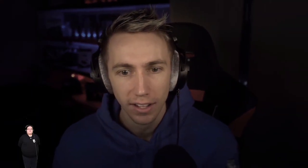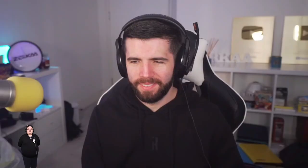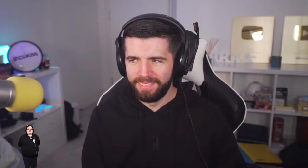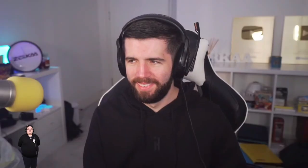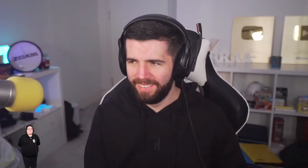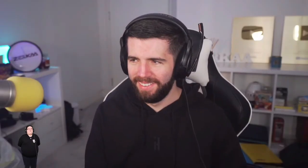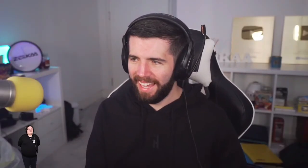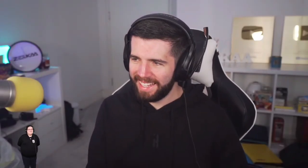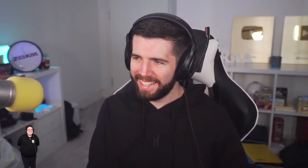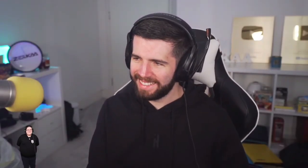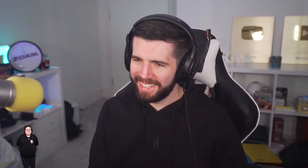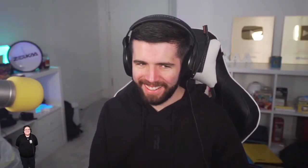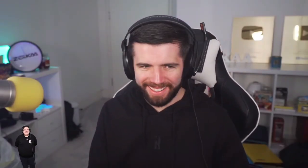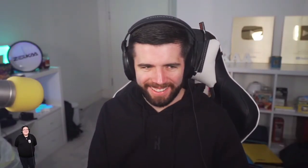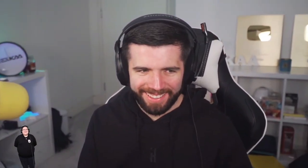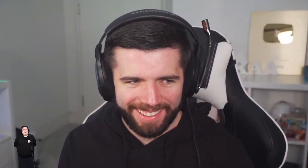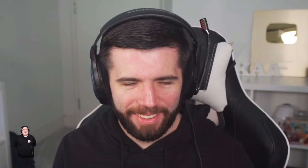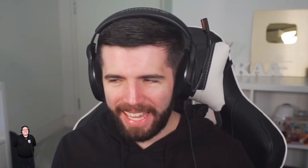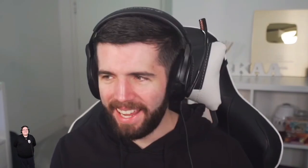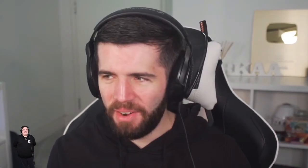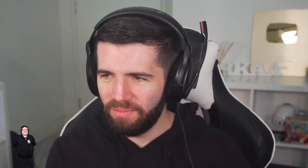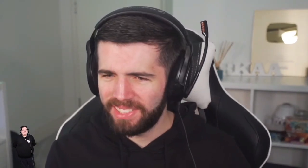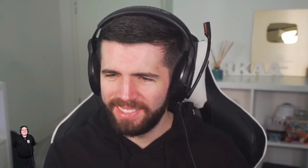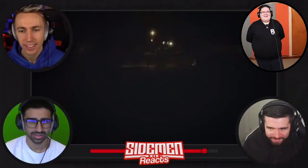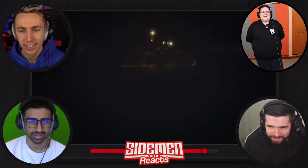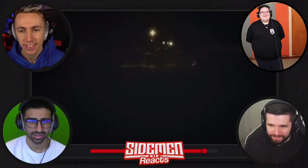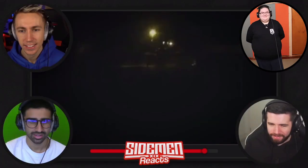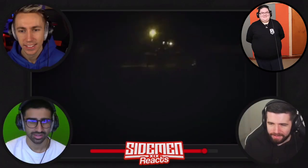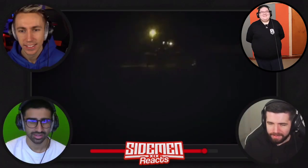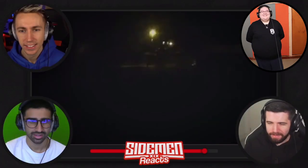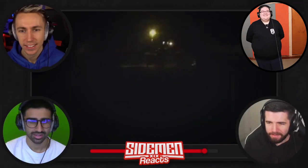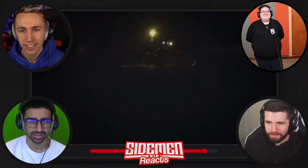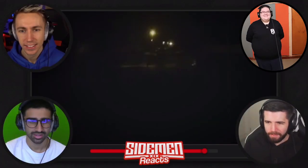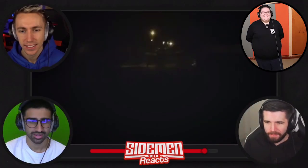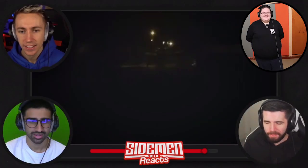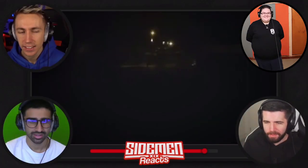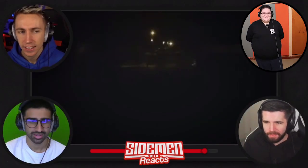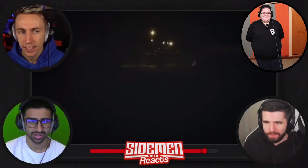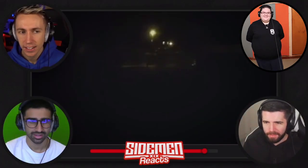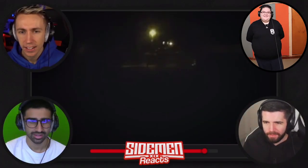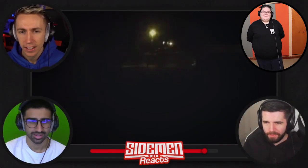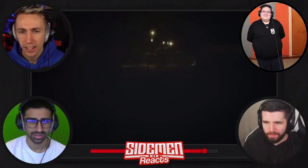corona. 8 years later, there's eight hums. Eight hums.